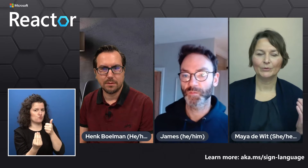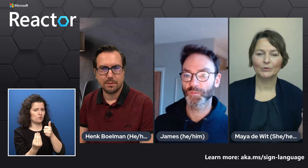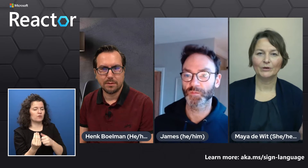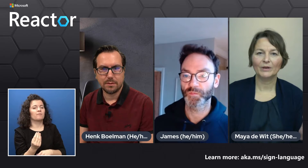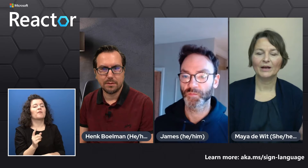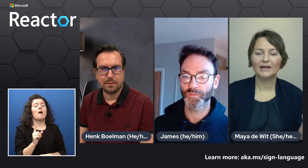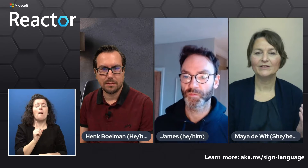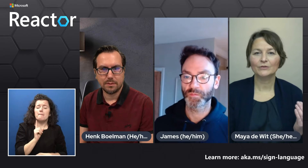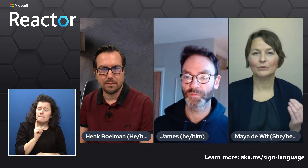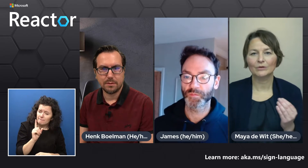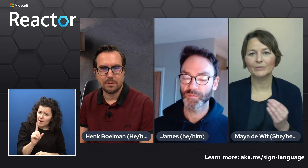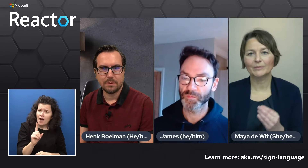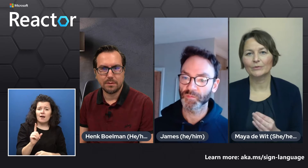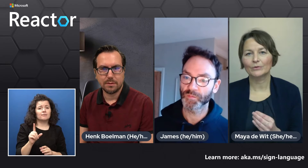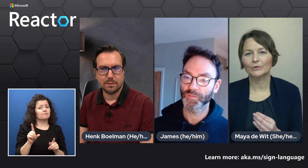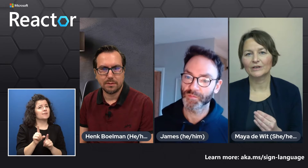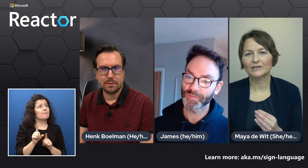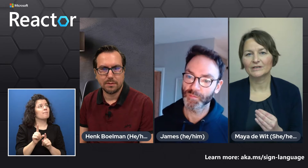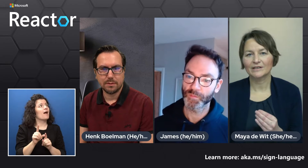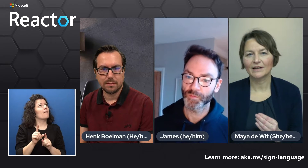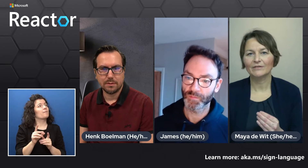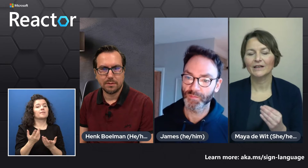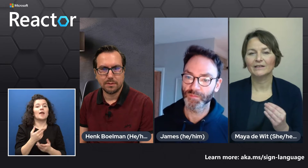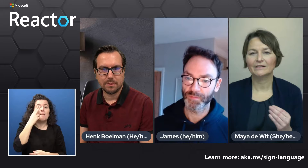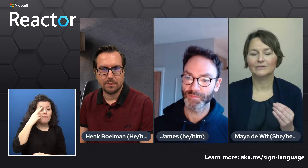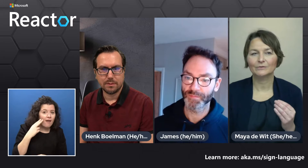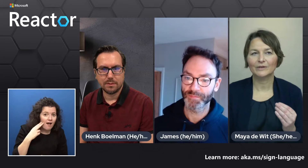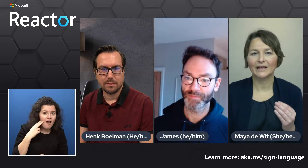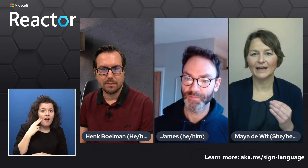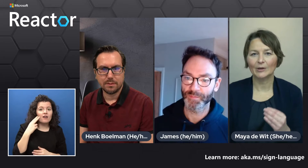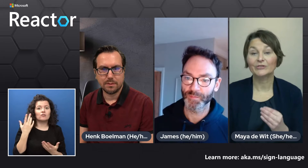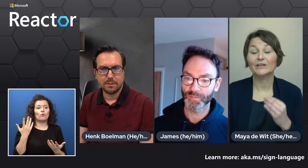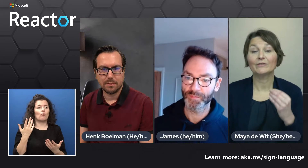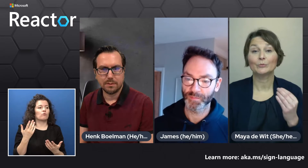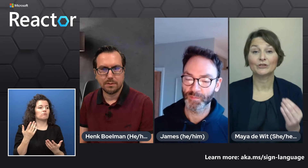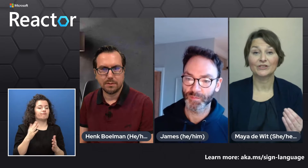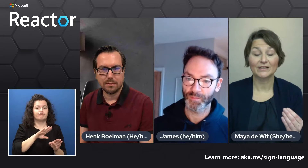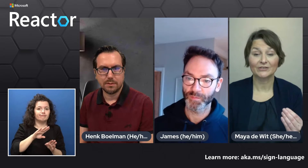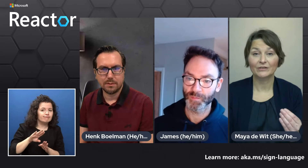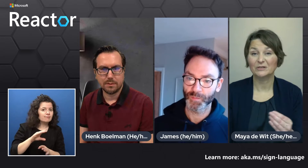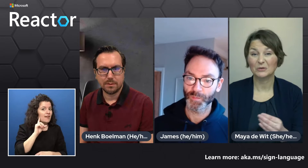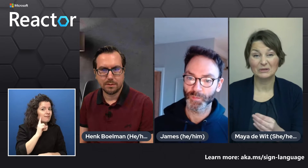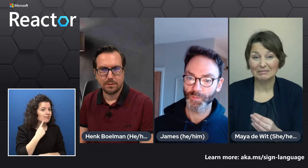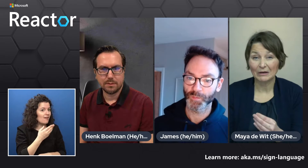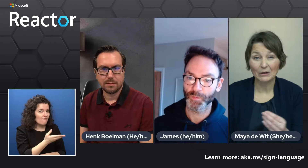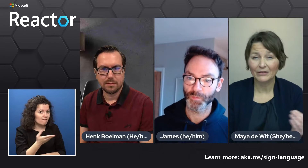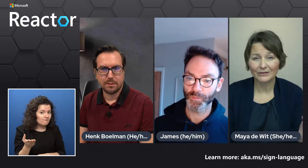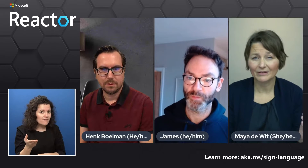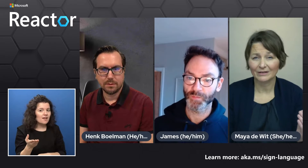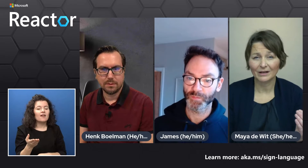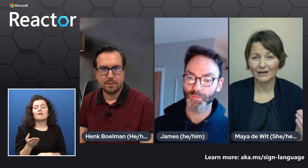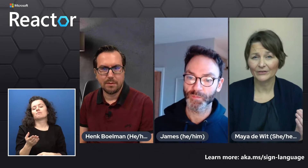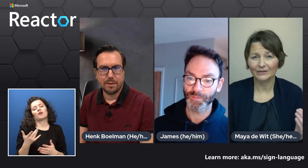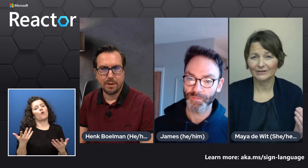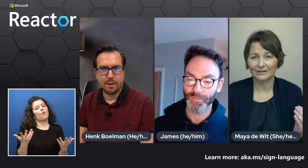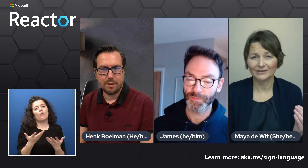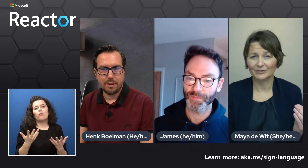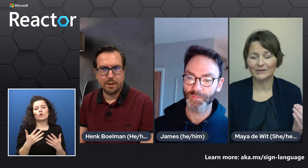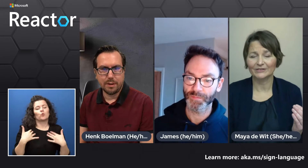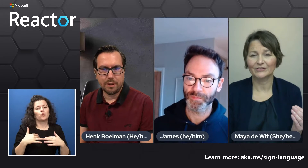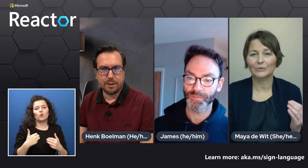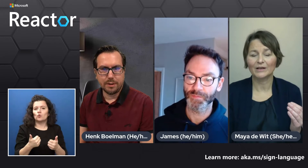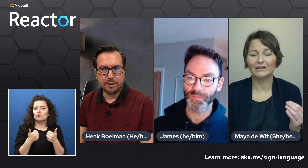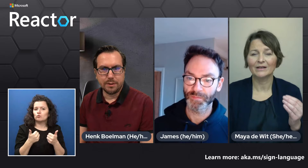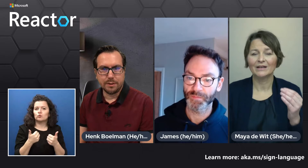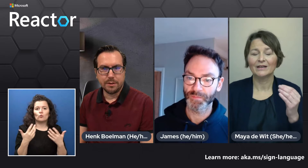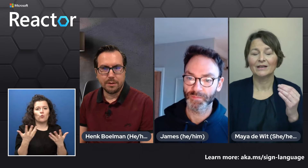people who are blind or people who are deaf, it really helps if the presenter or other disabilities